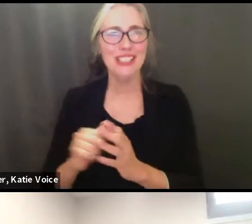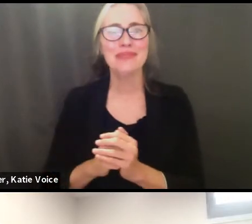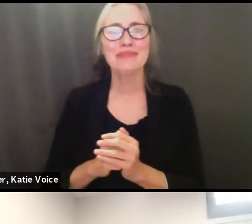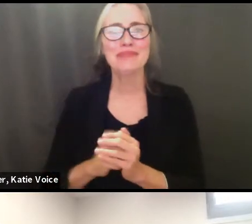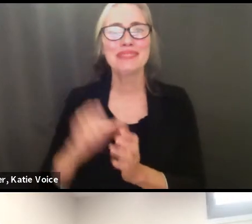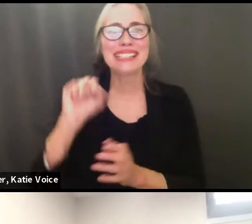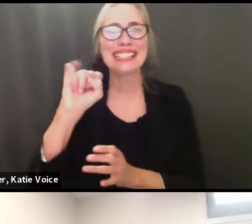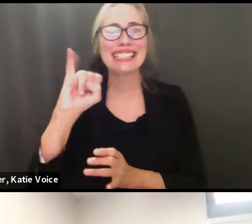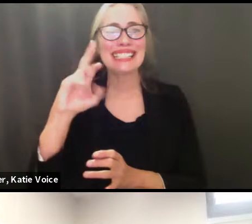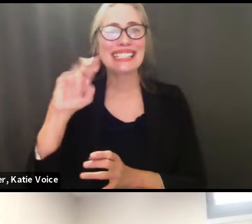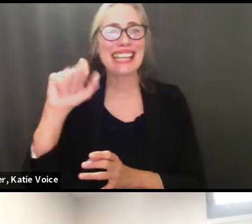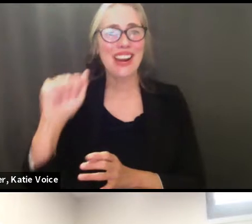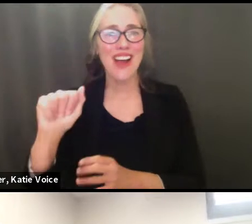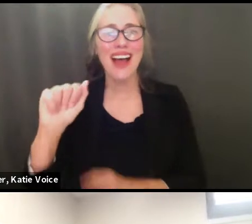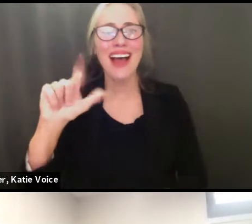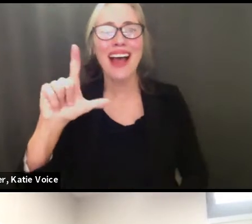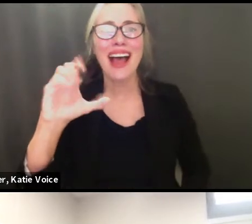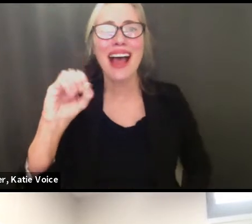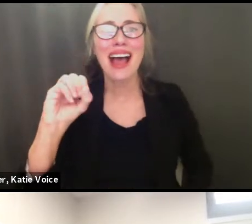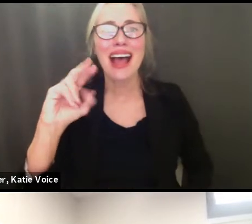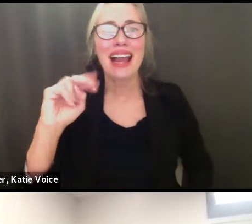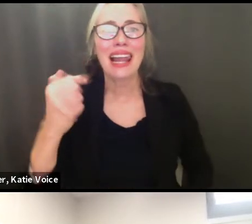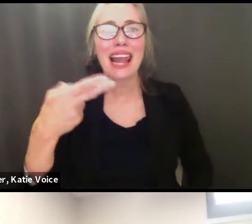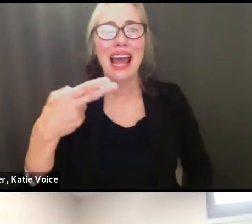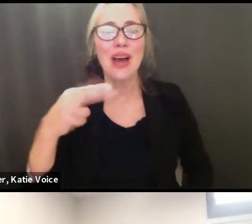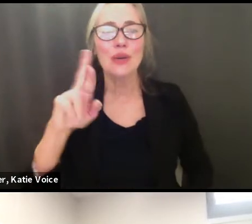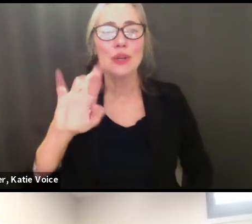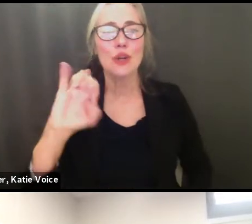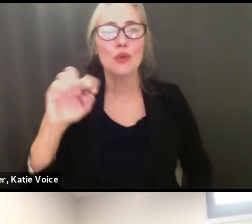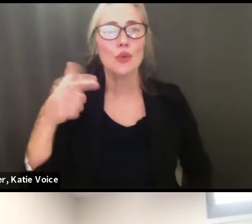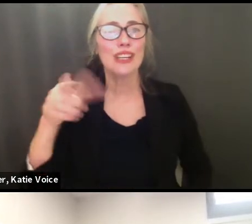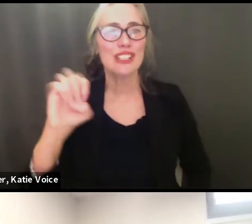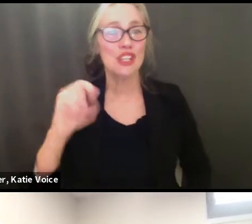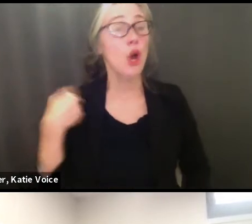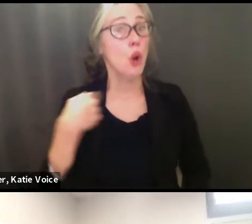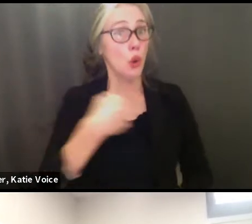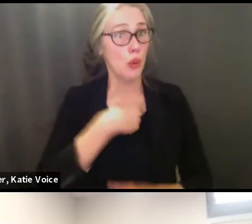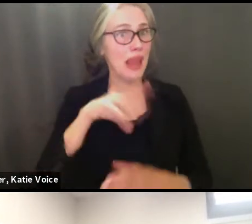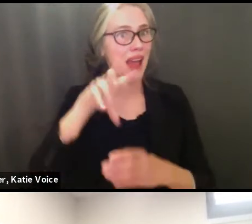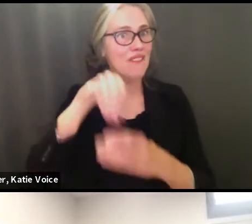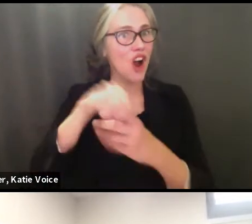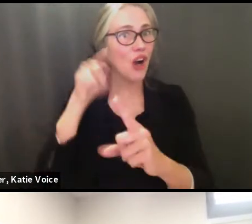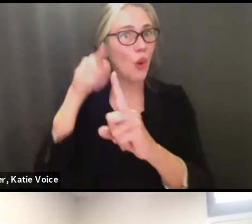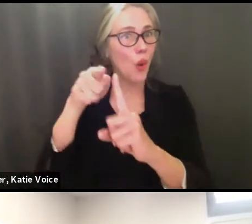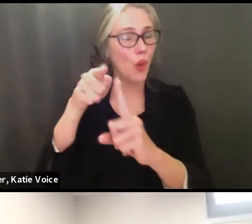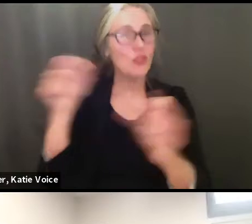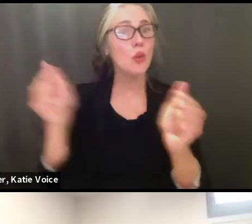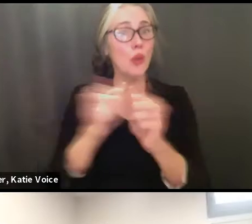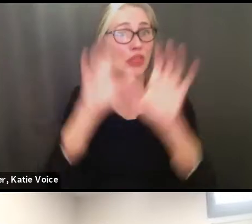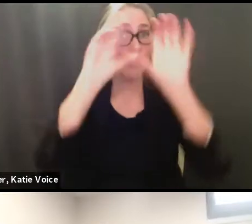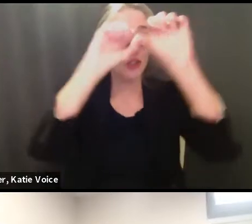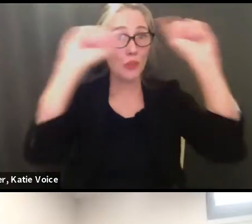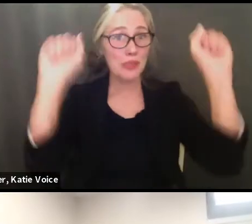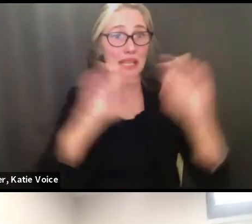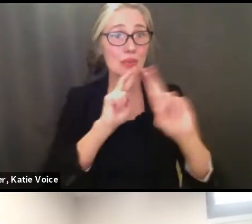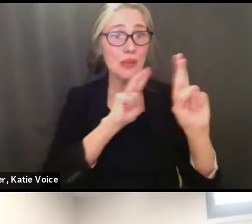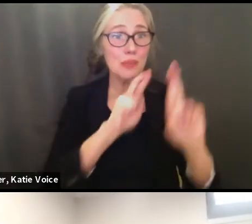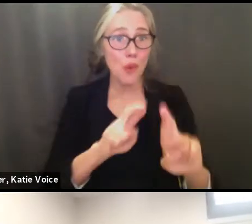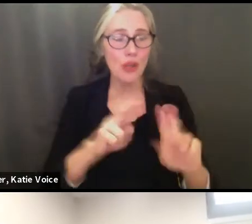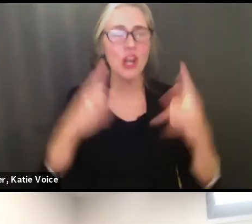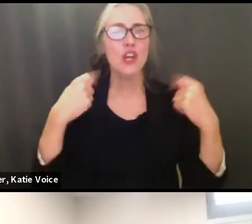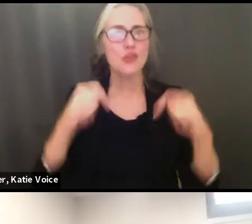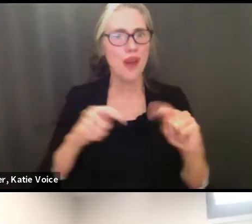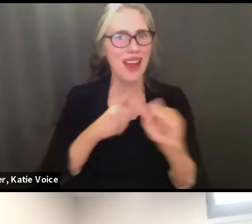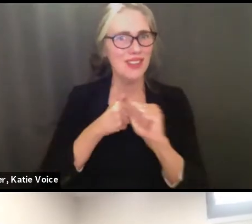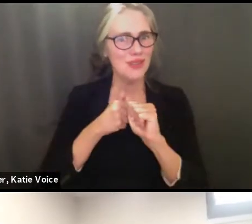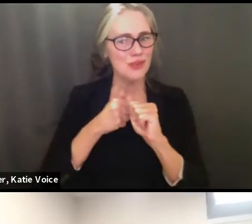we ground our work in the superintendent's goals, which help to guide and focus our work around equity for students. And that's a big